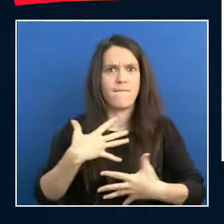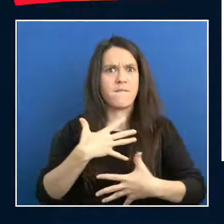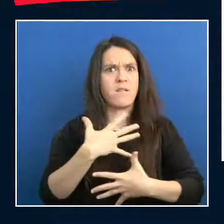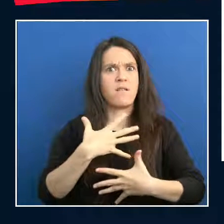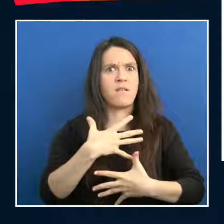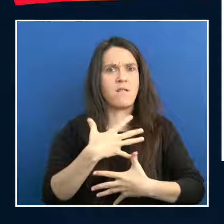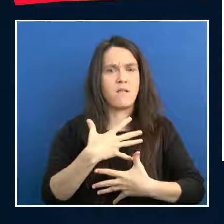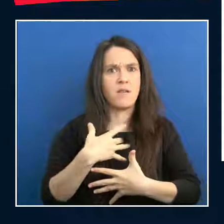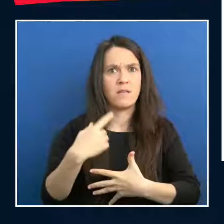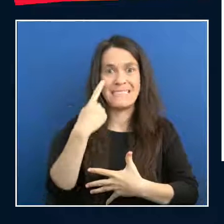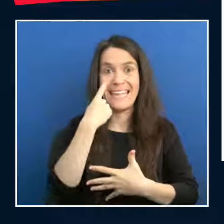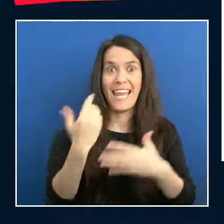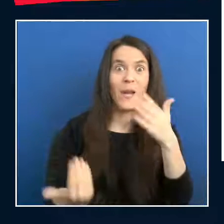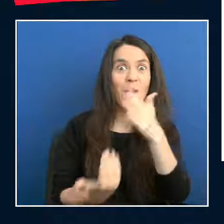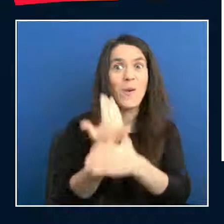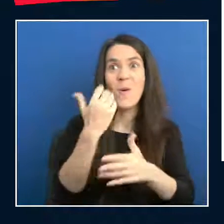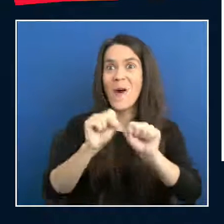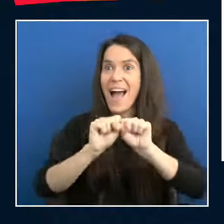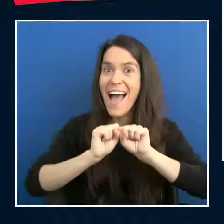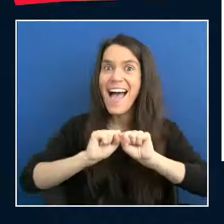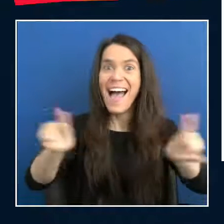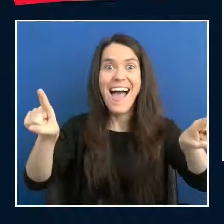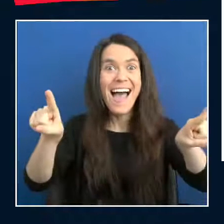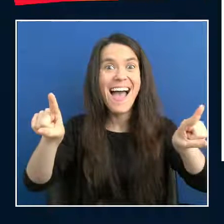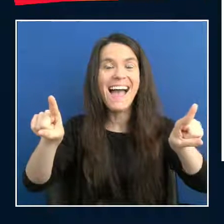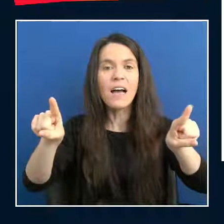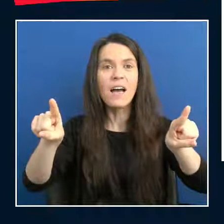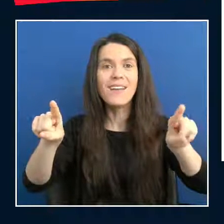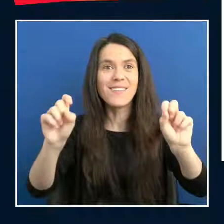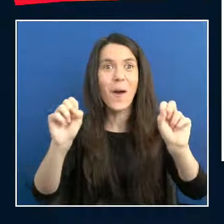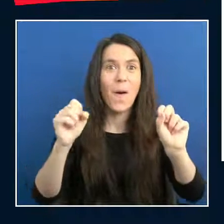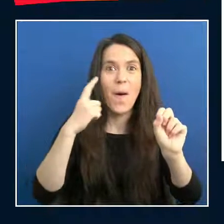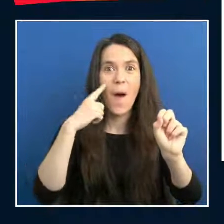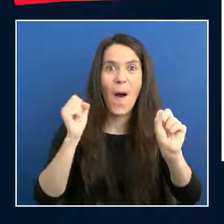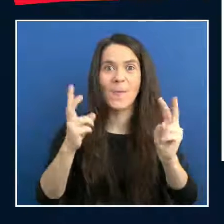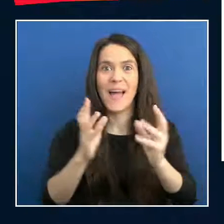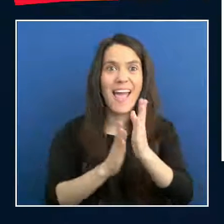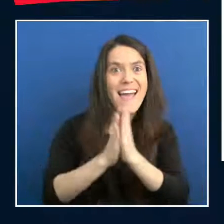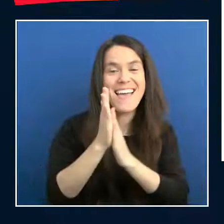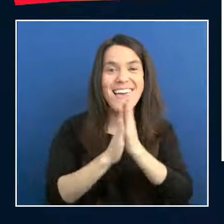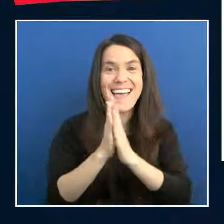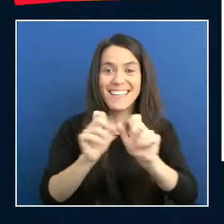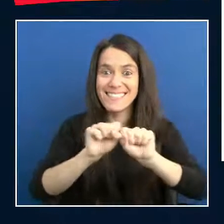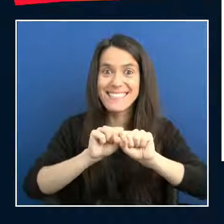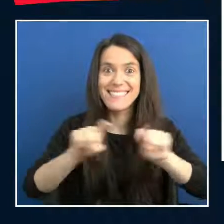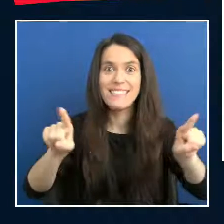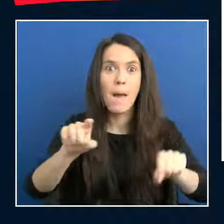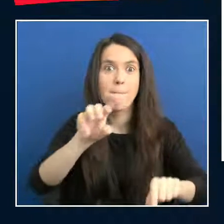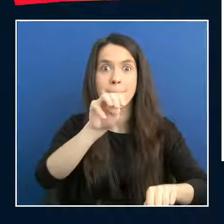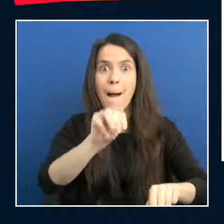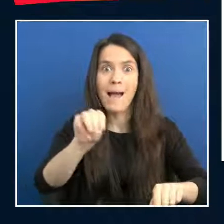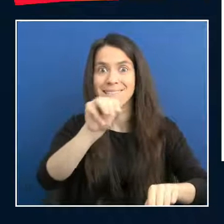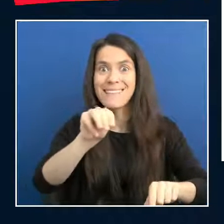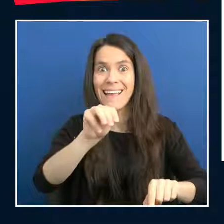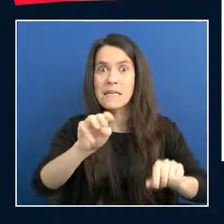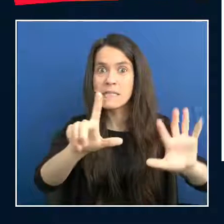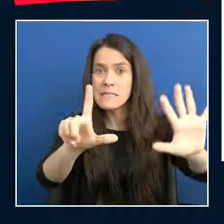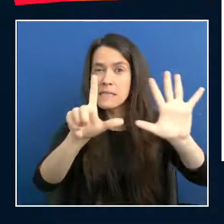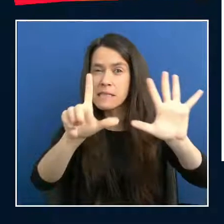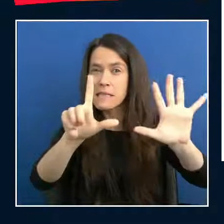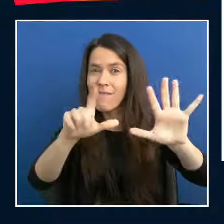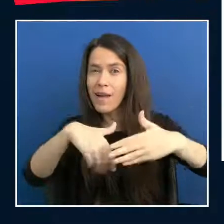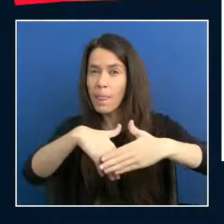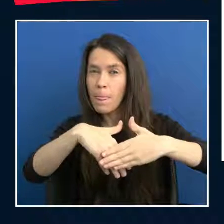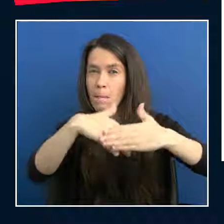a new release, it was okay, we're going to do this new release on Monday, 7 a.m. And I was why Monday,